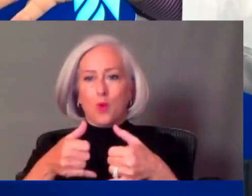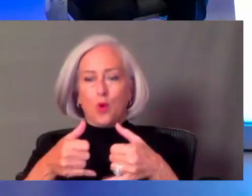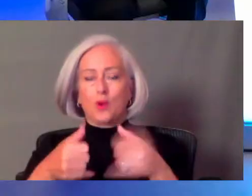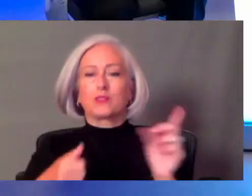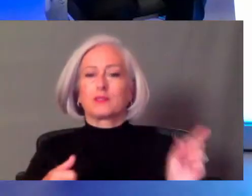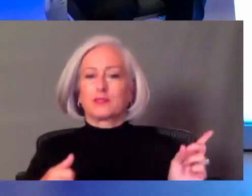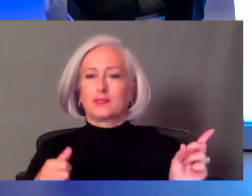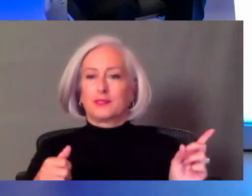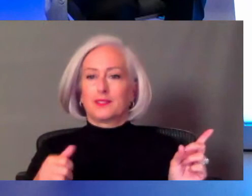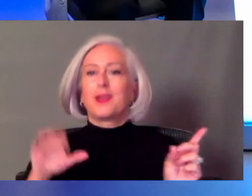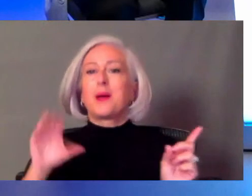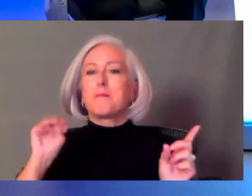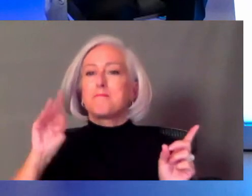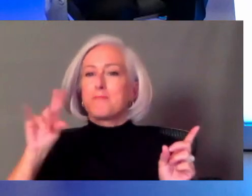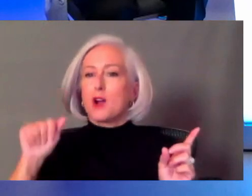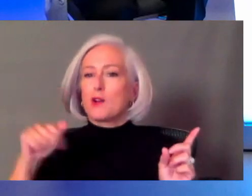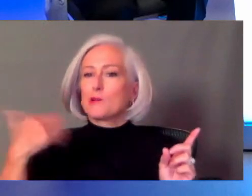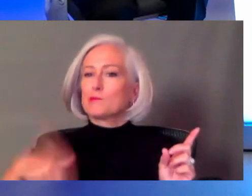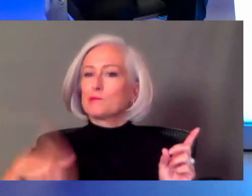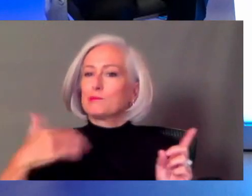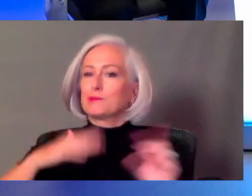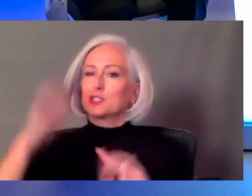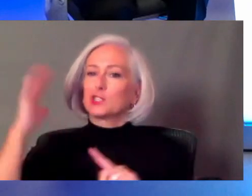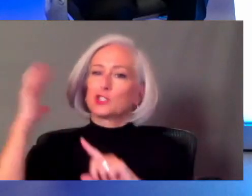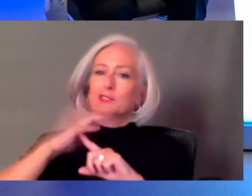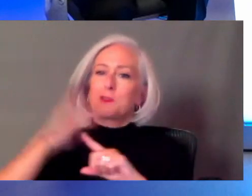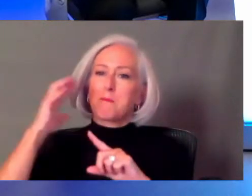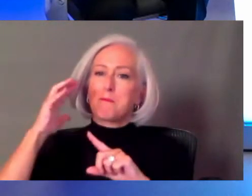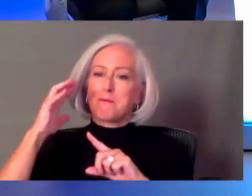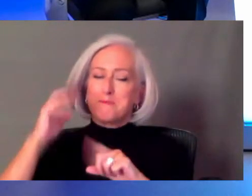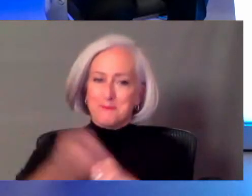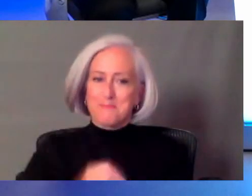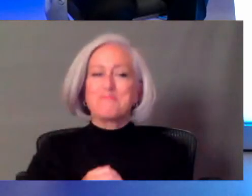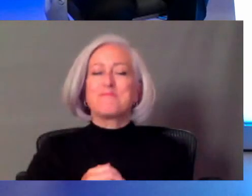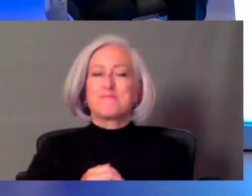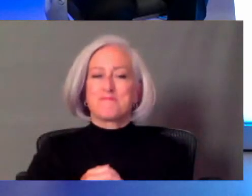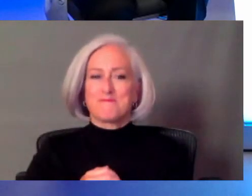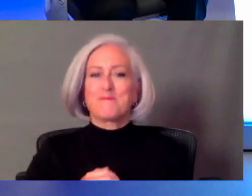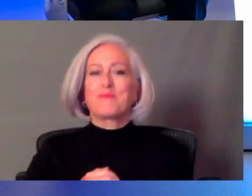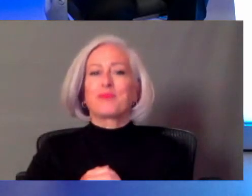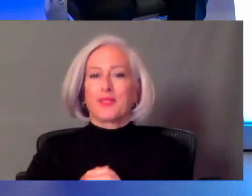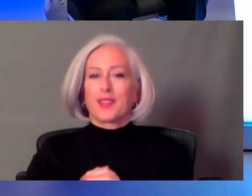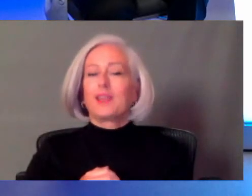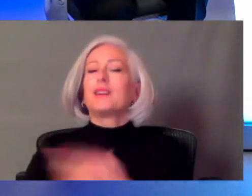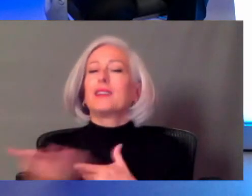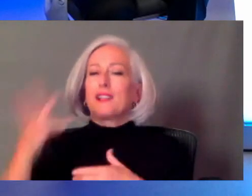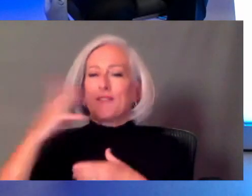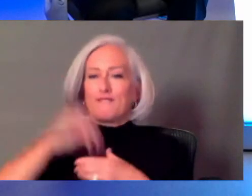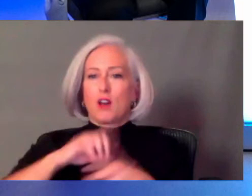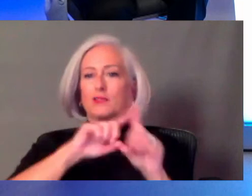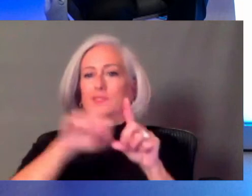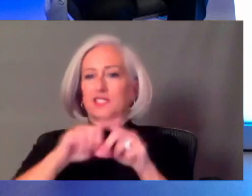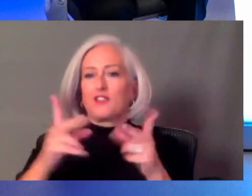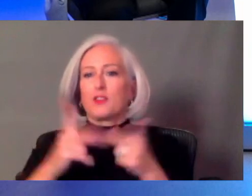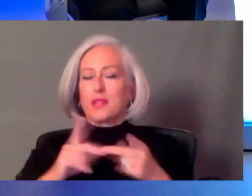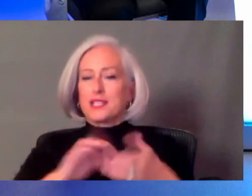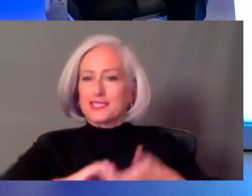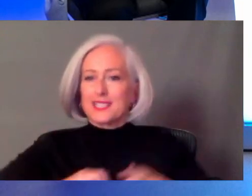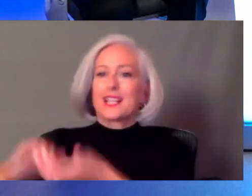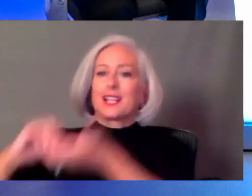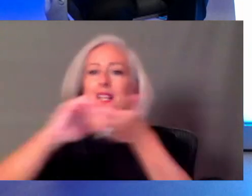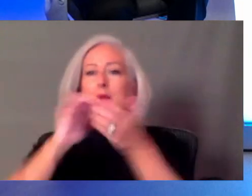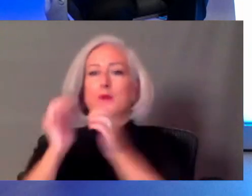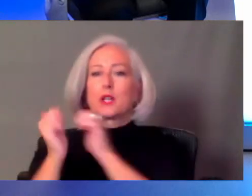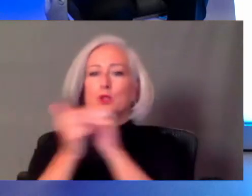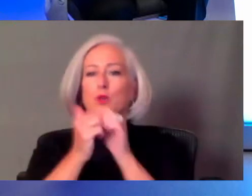program. If you step back and said, what are the two biggest research programs at KU, cancer and the CTSA that Mario heads?